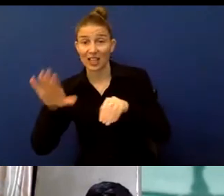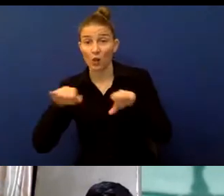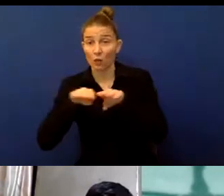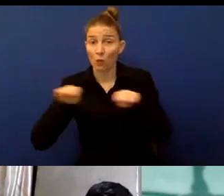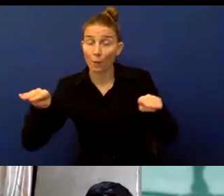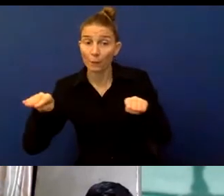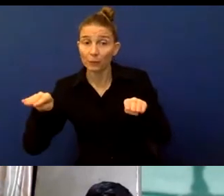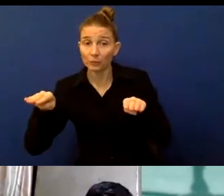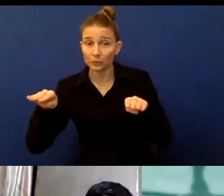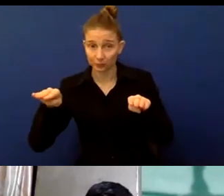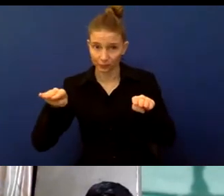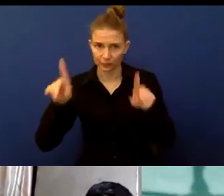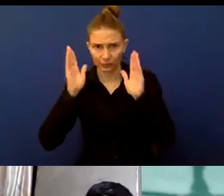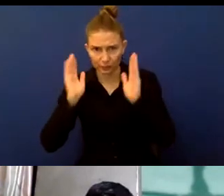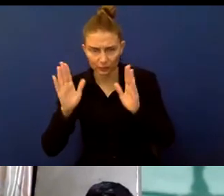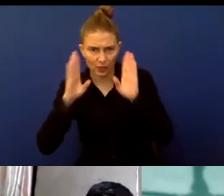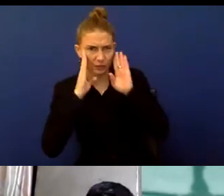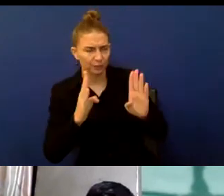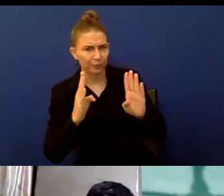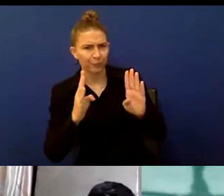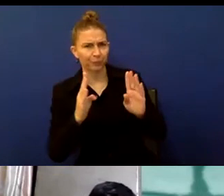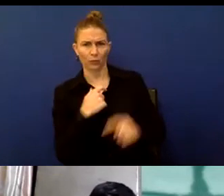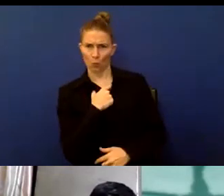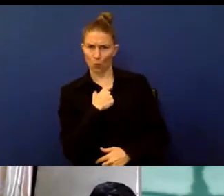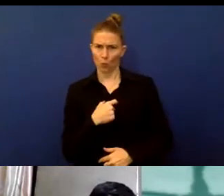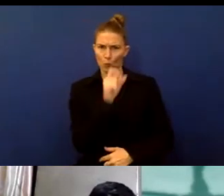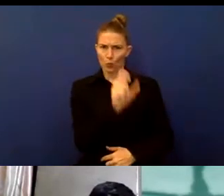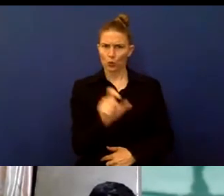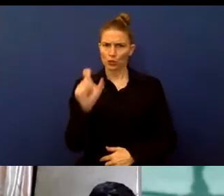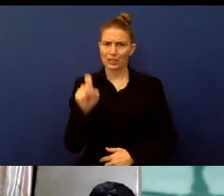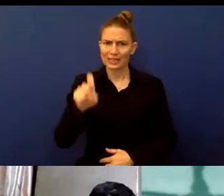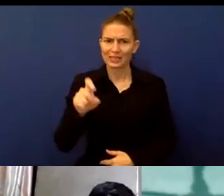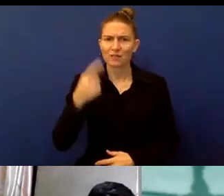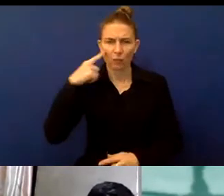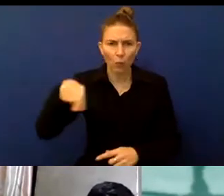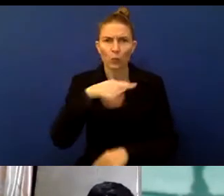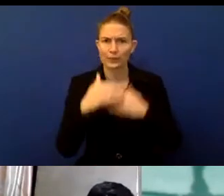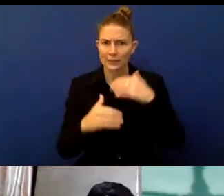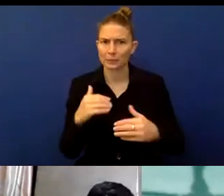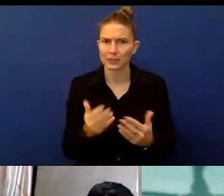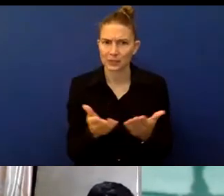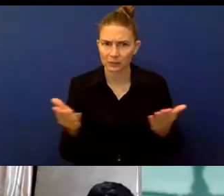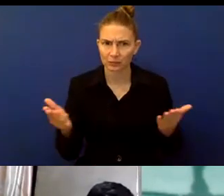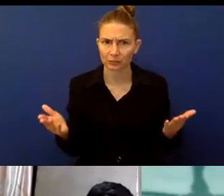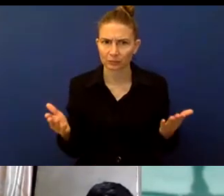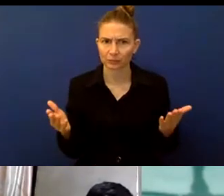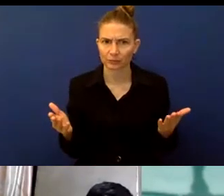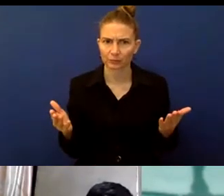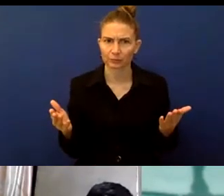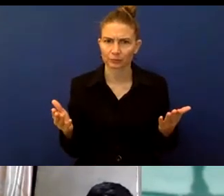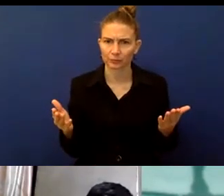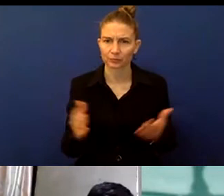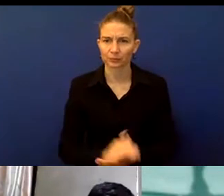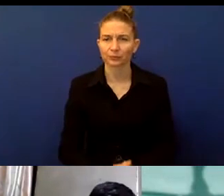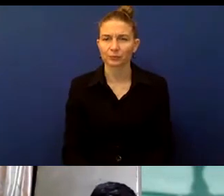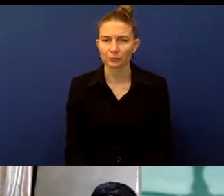paying greater attention on the diverse needs of people with disabilities. I argued